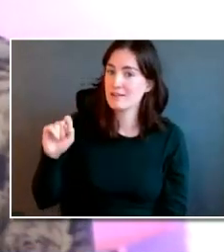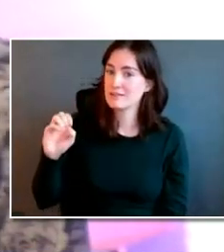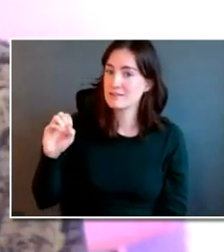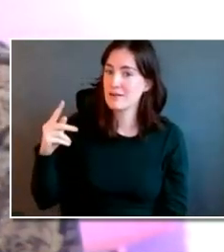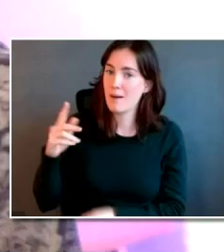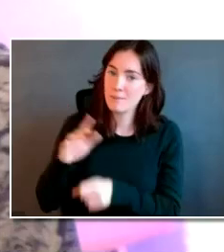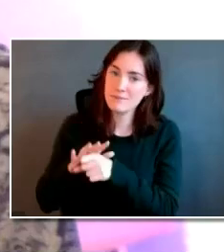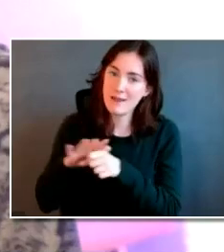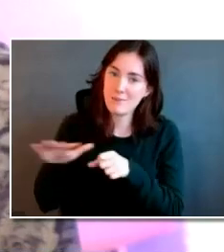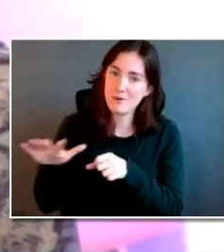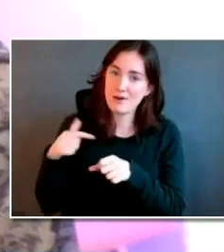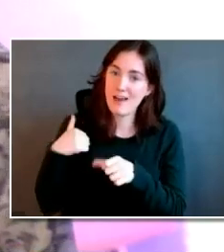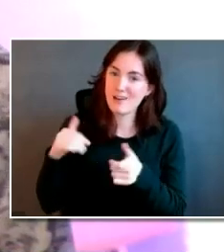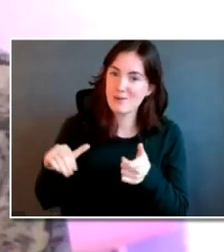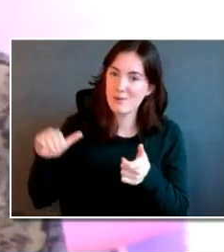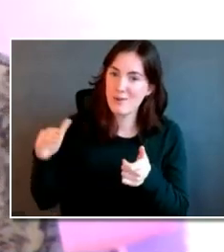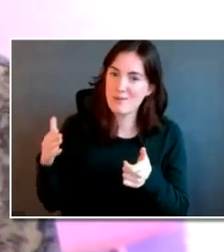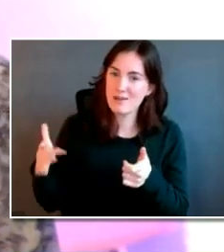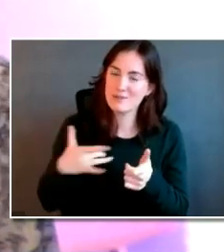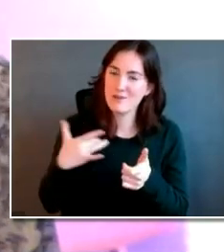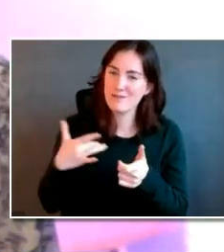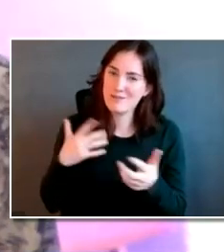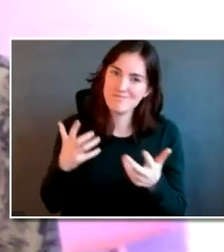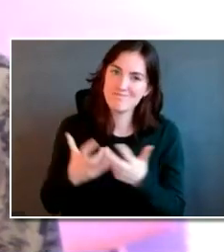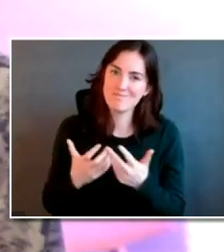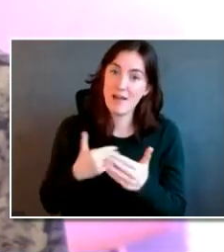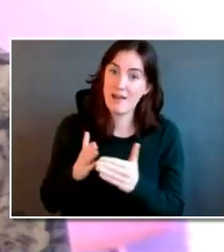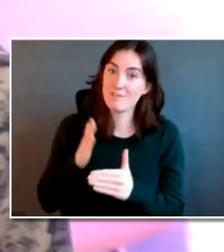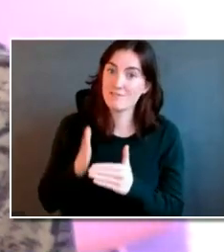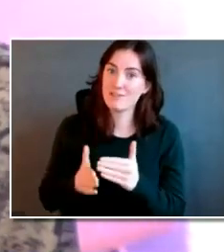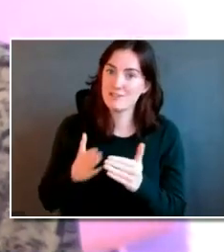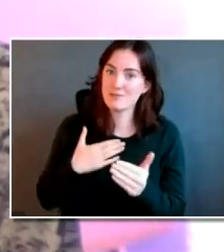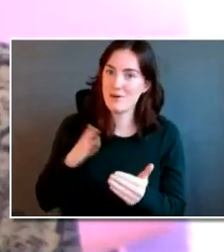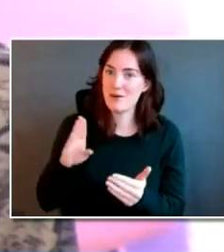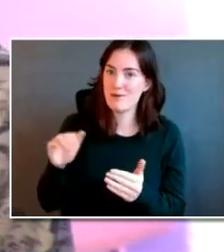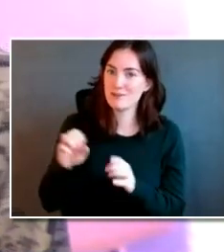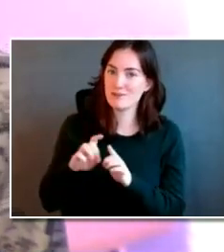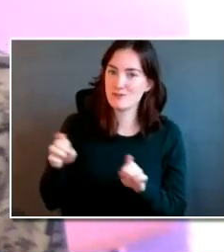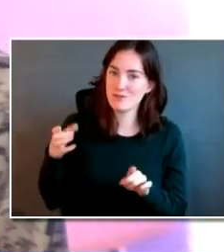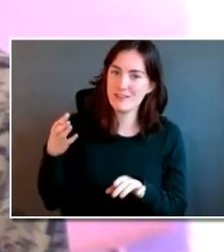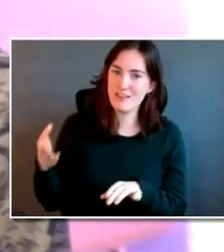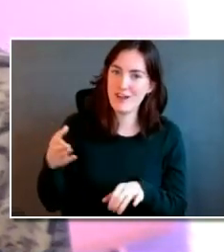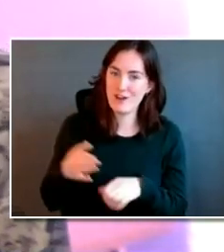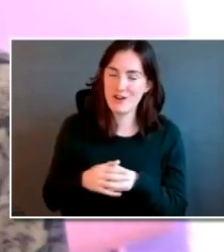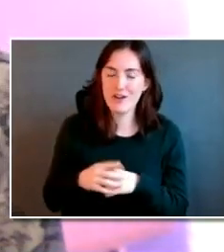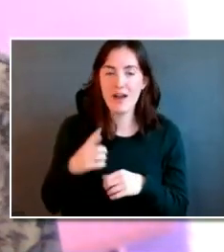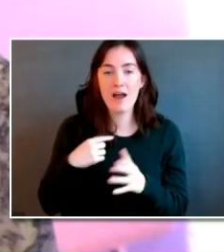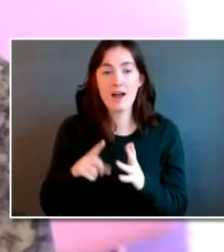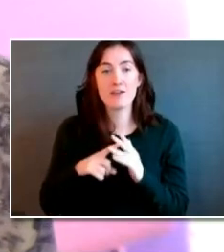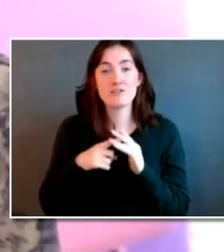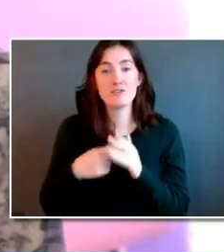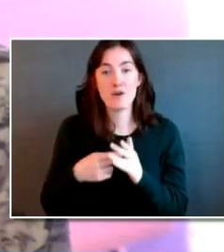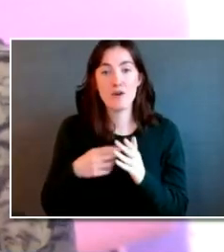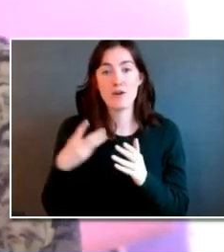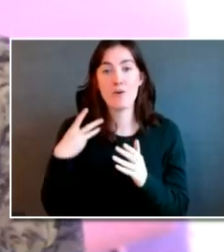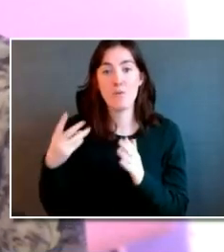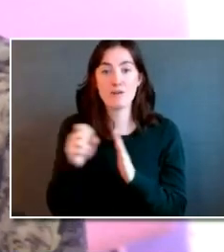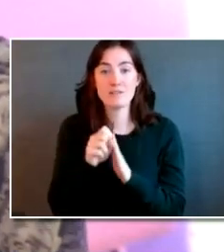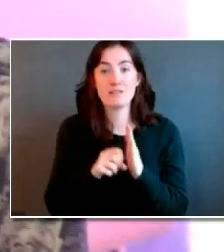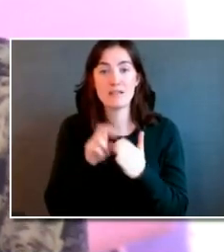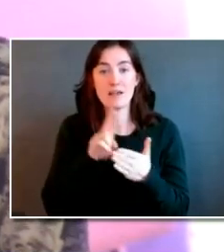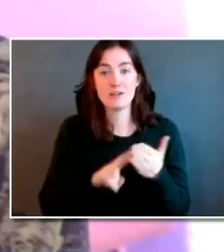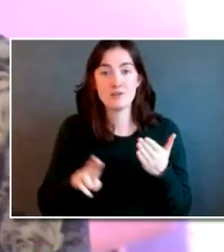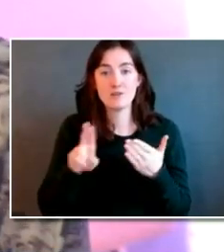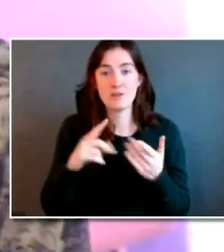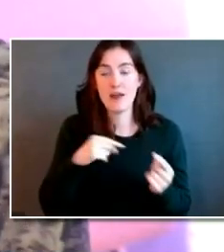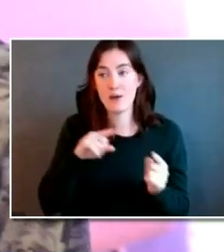just seemed fit that I should finish my bachelor's there, right? I started at Washington State University, and I went to the University of